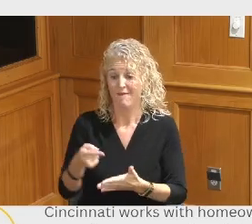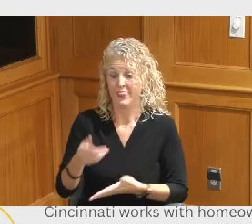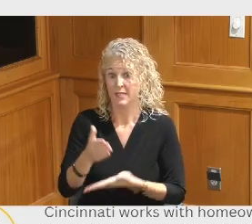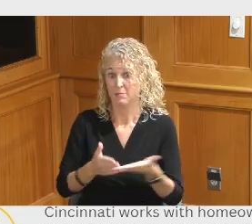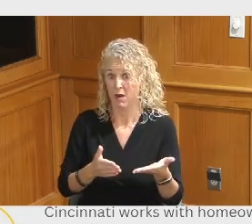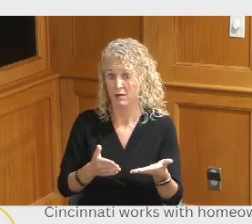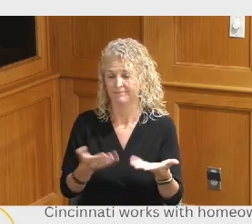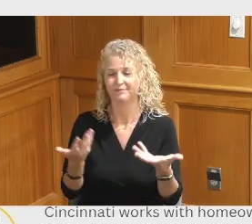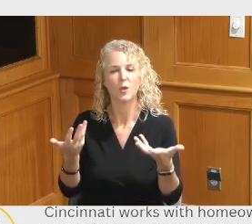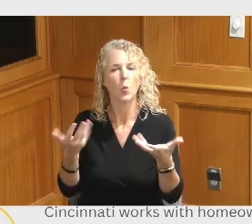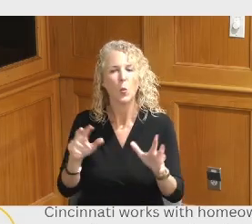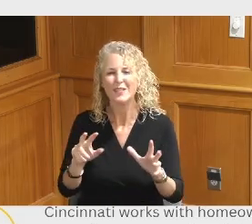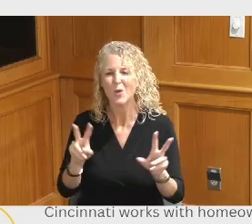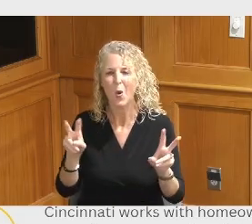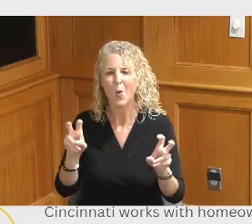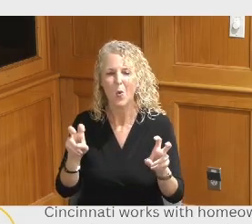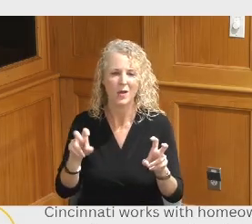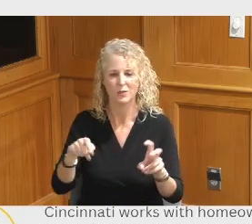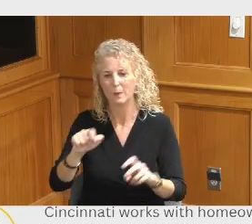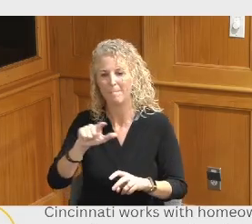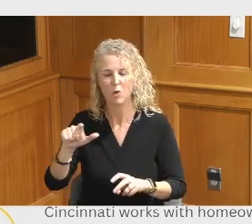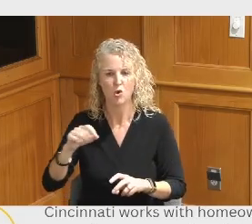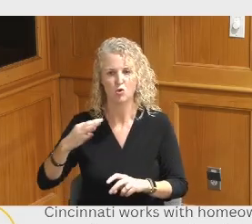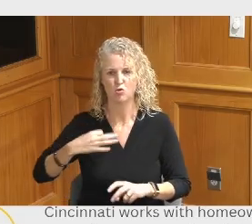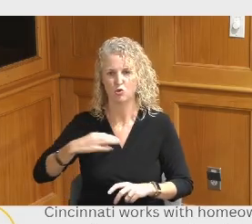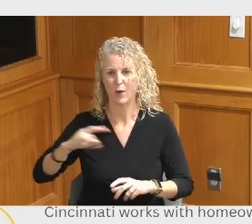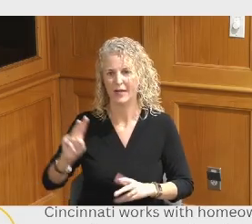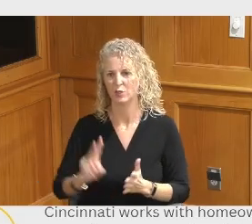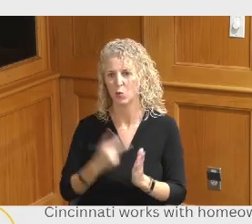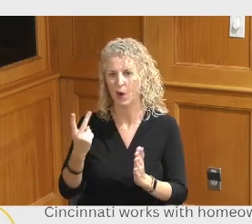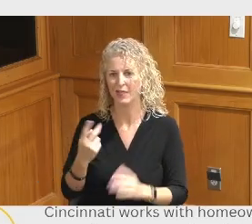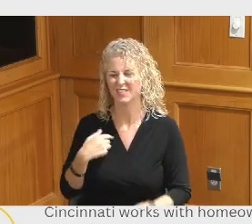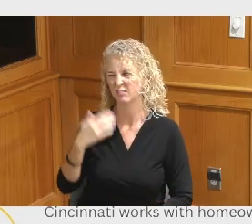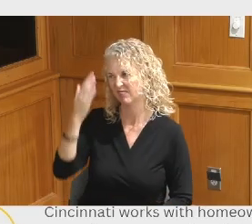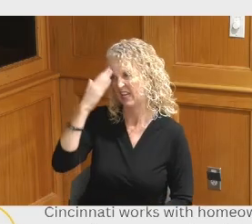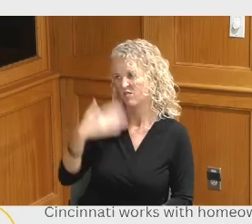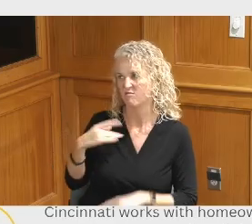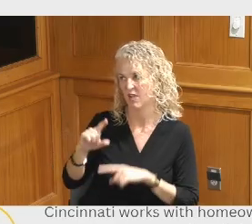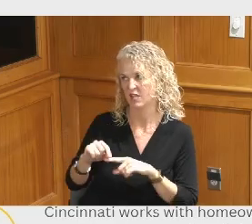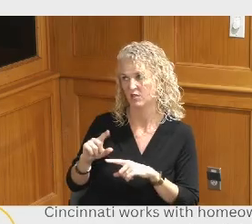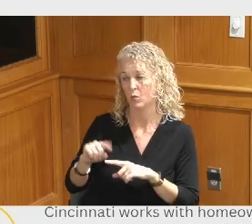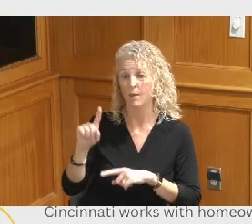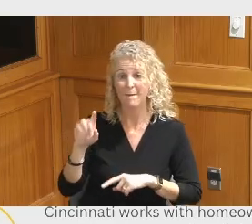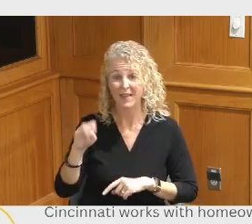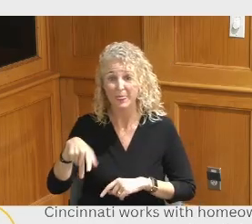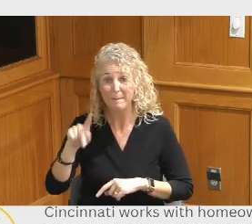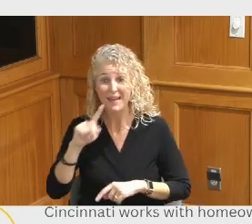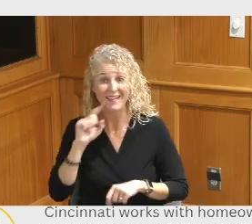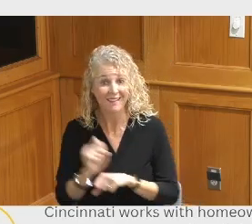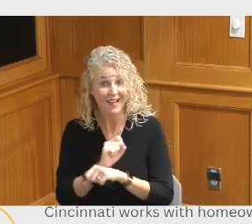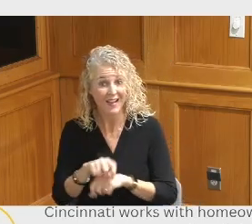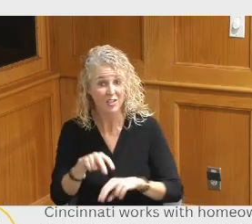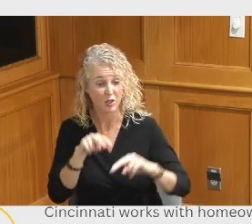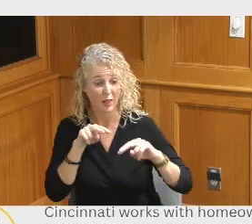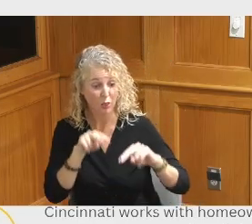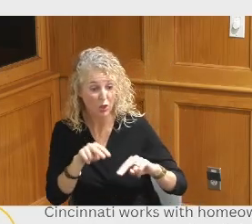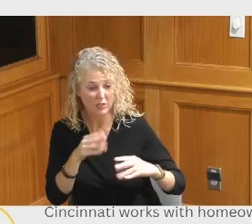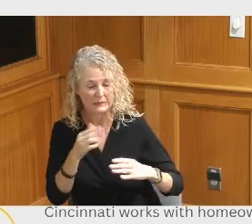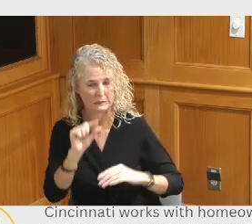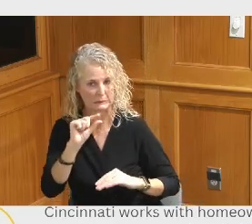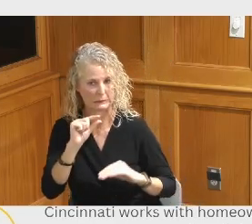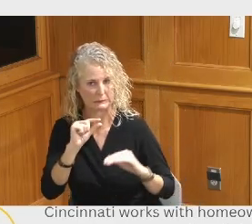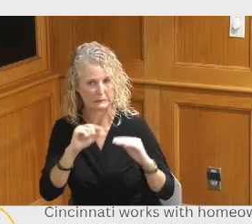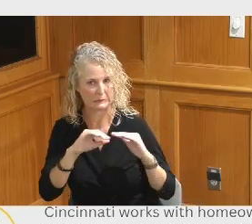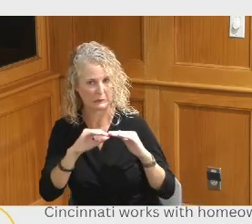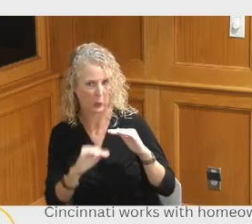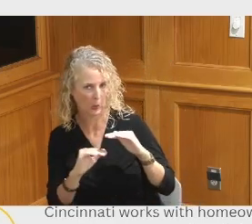don't want to pull credit twice, someone might say, yeah, I know my credit score. But then once the bank actually pulls the credit score, it might be a little lower